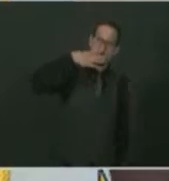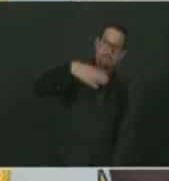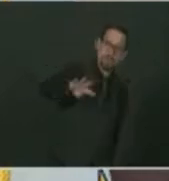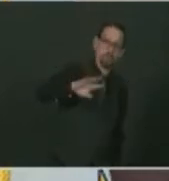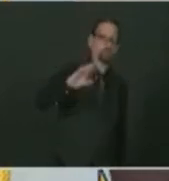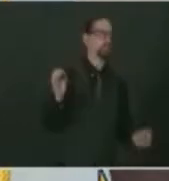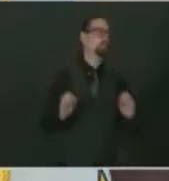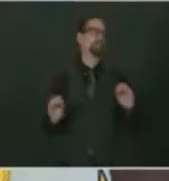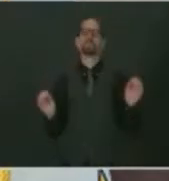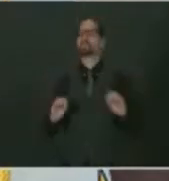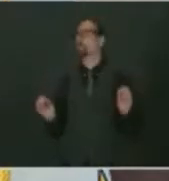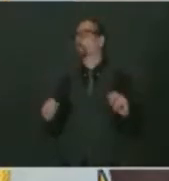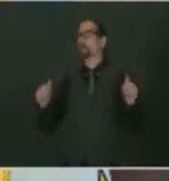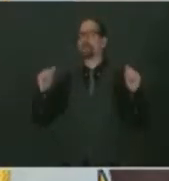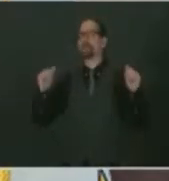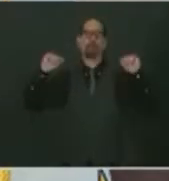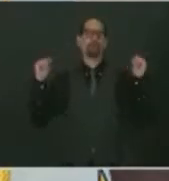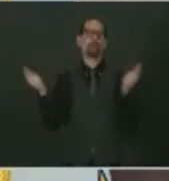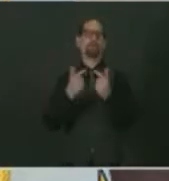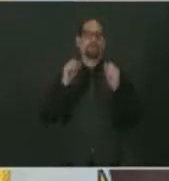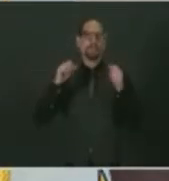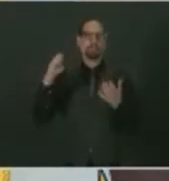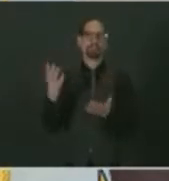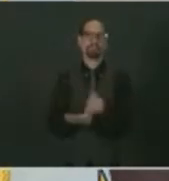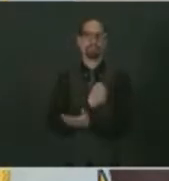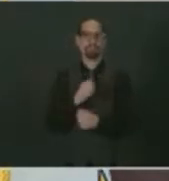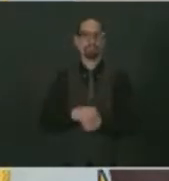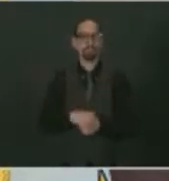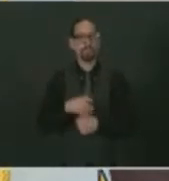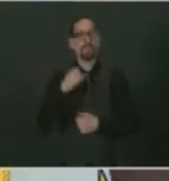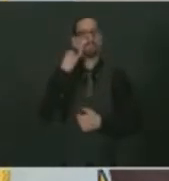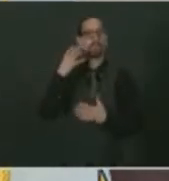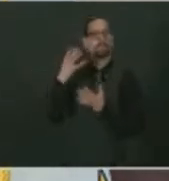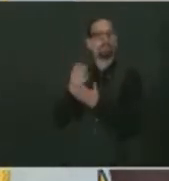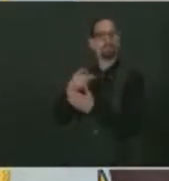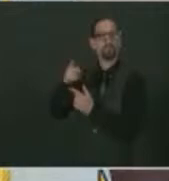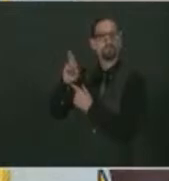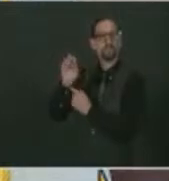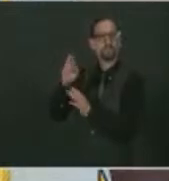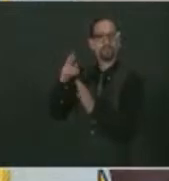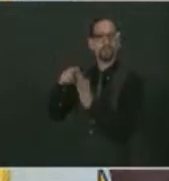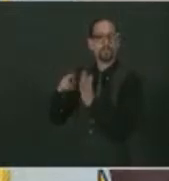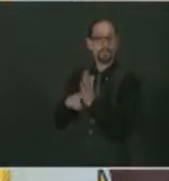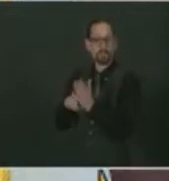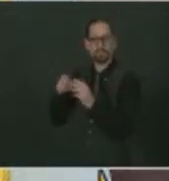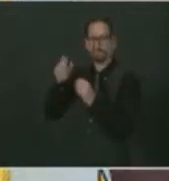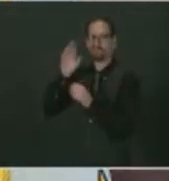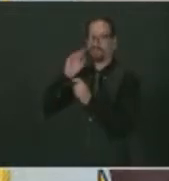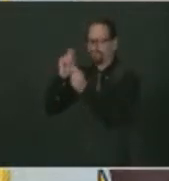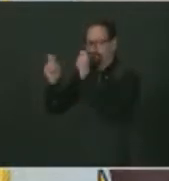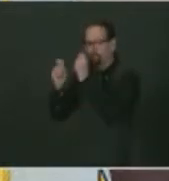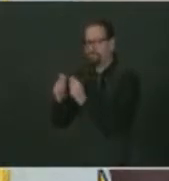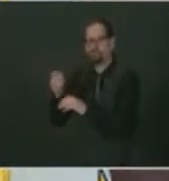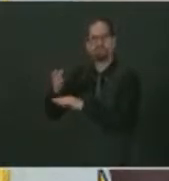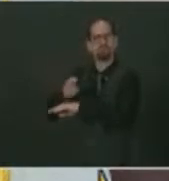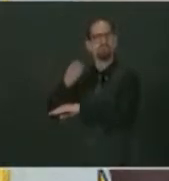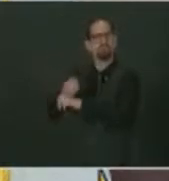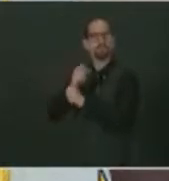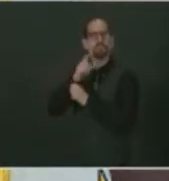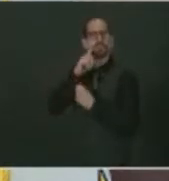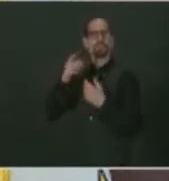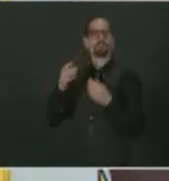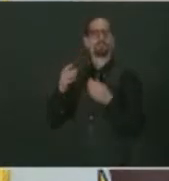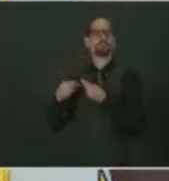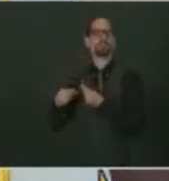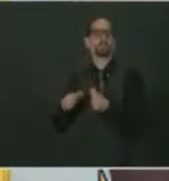is a great step in the right direction toward ensuring that we get a shot in the arm of everyone in Rhode Island that wants one. With that, I'll turn it